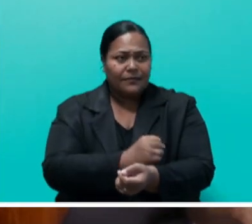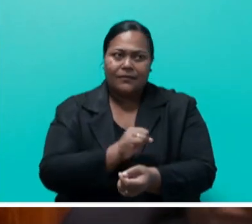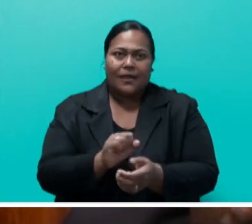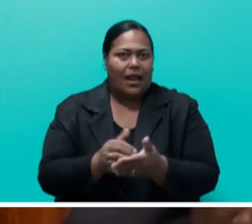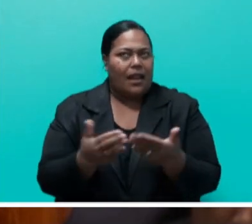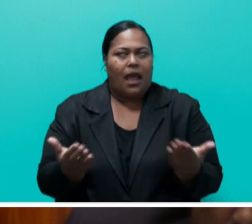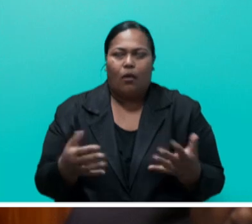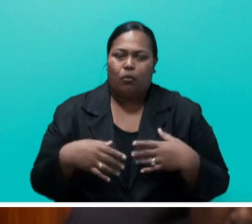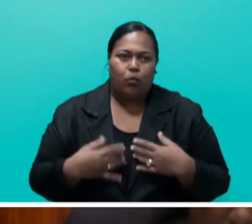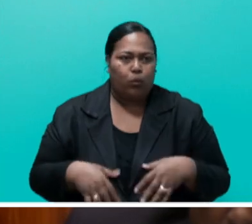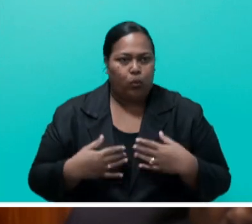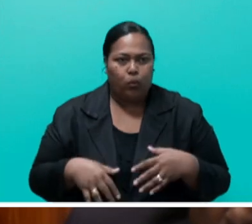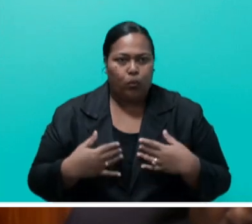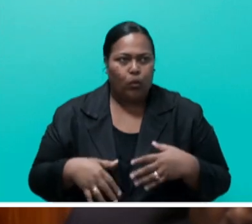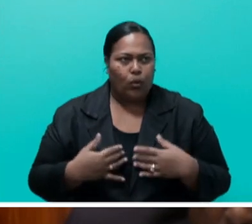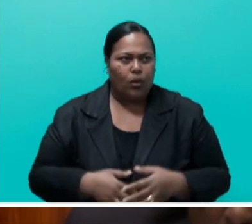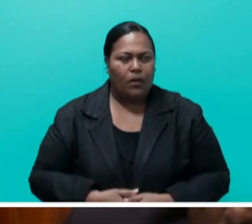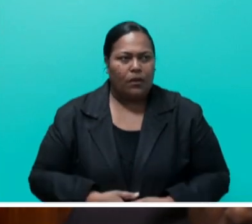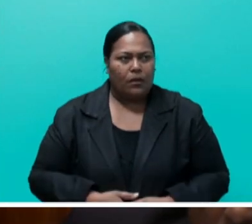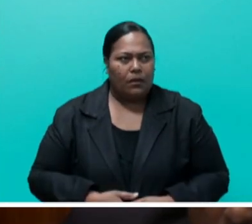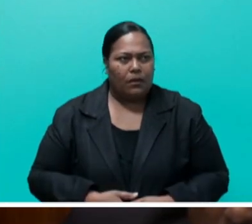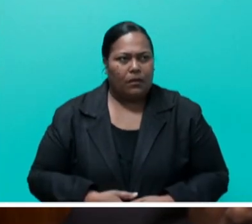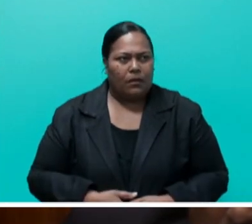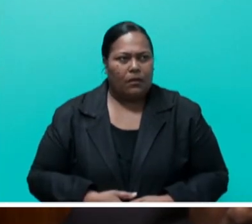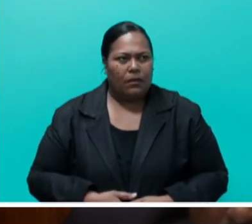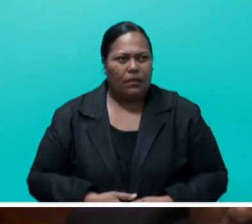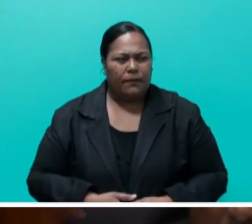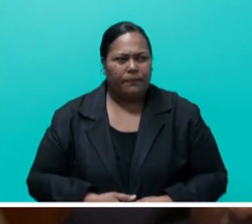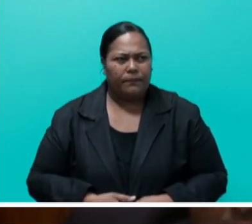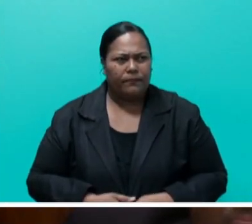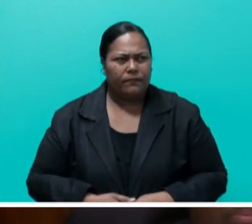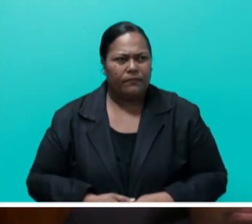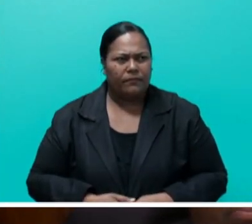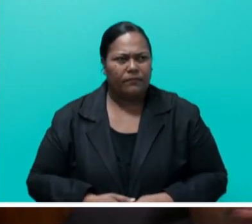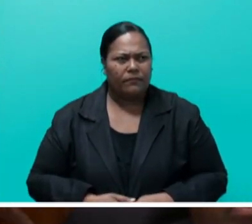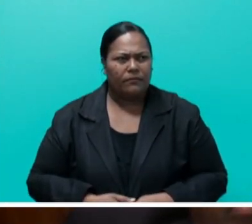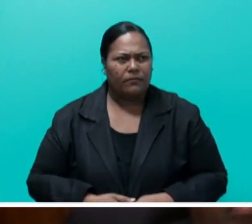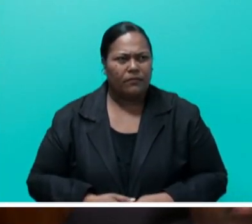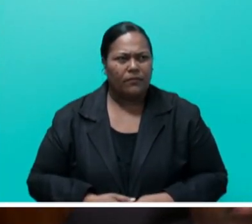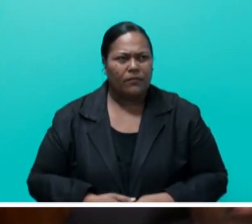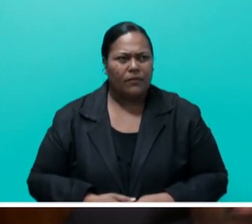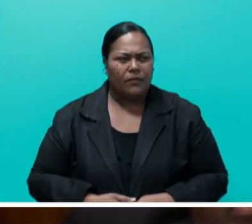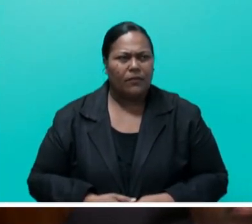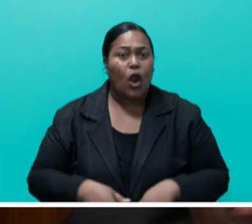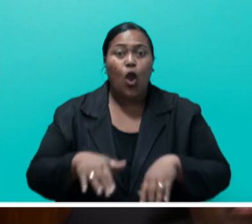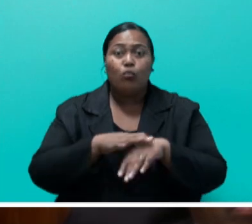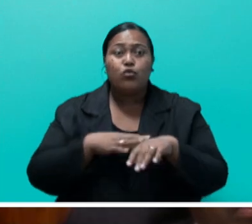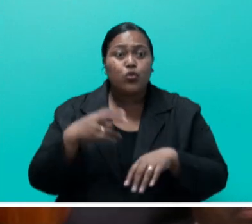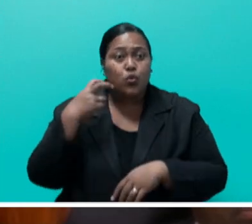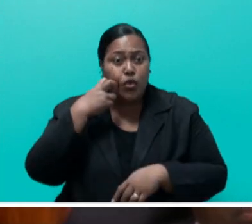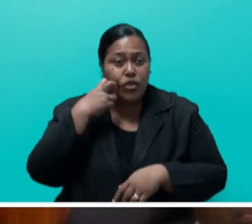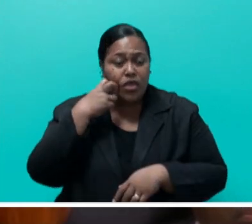now. Start talking about chemsex and what's the other one, the Bluetooth. How bad is that in the country right